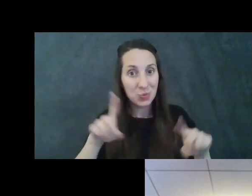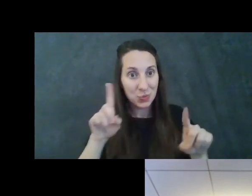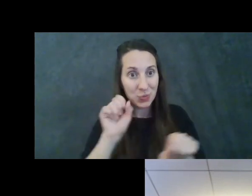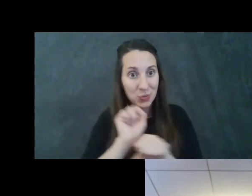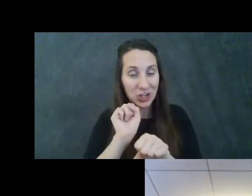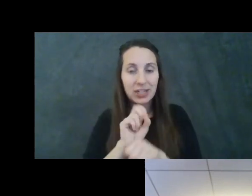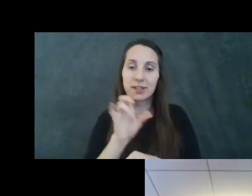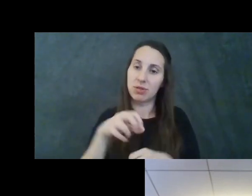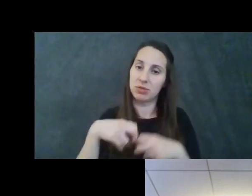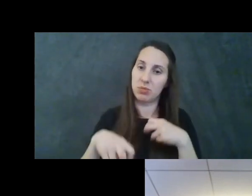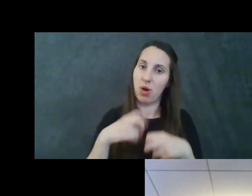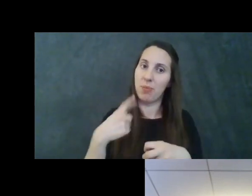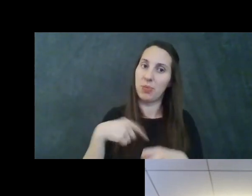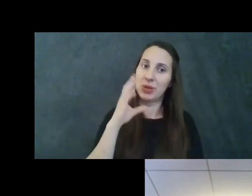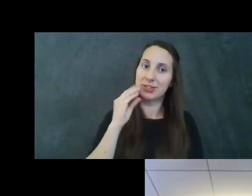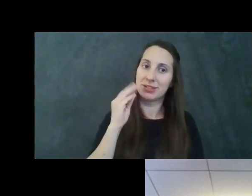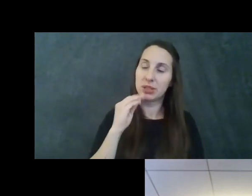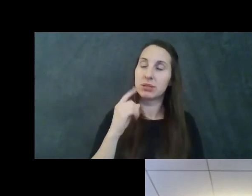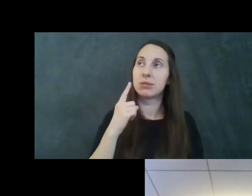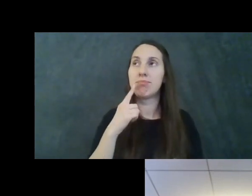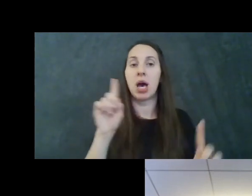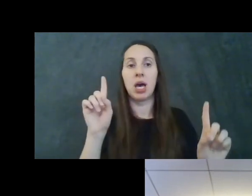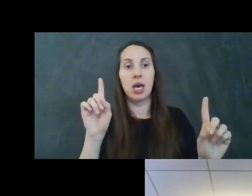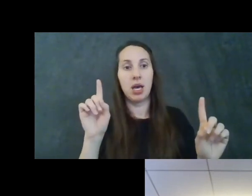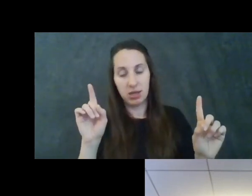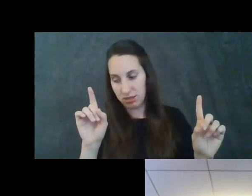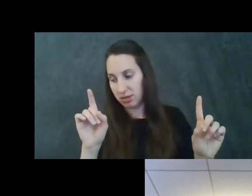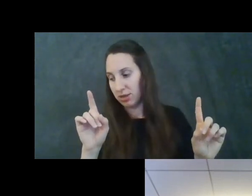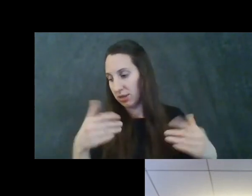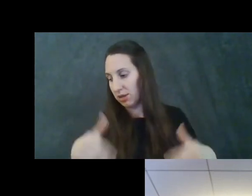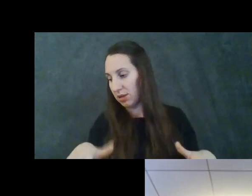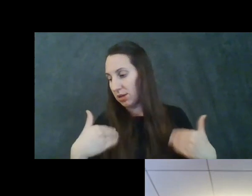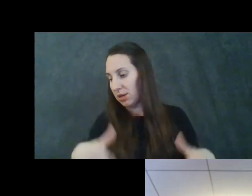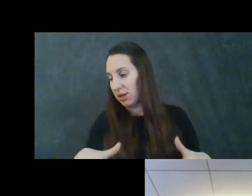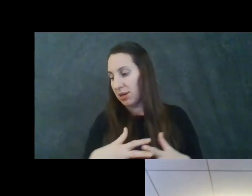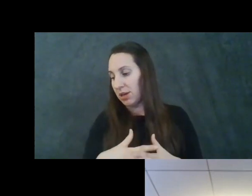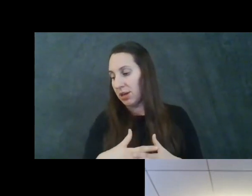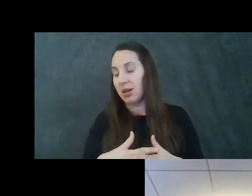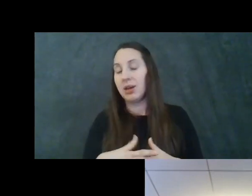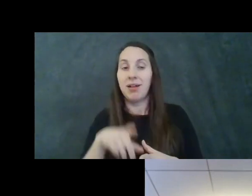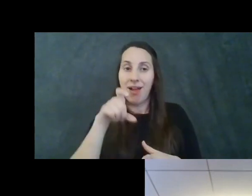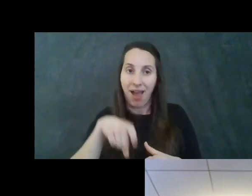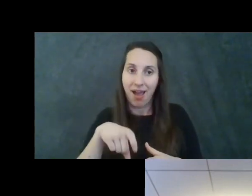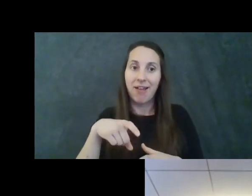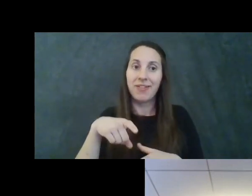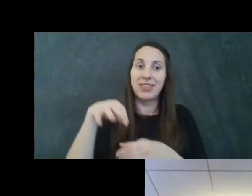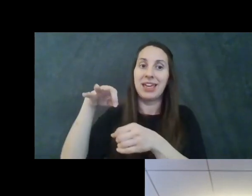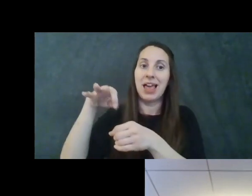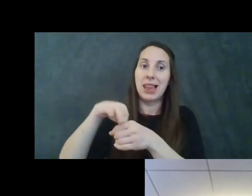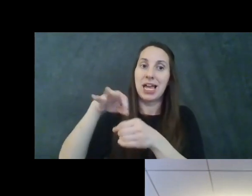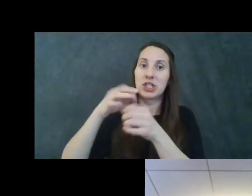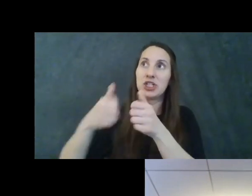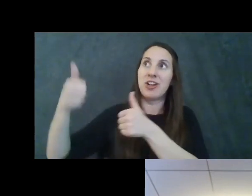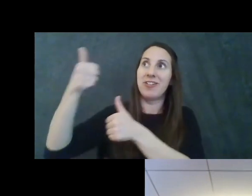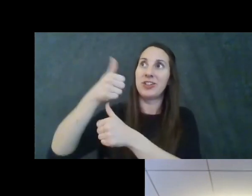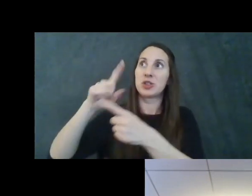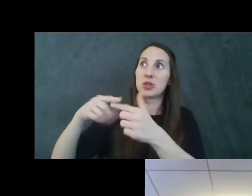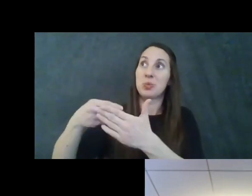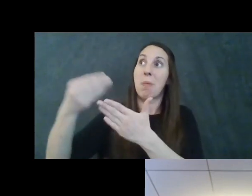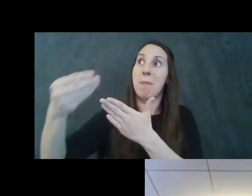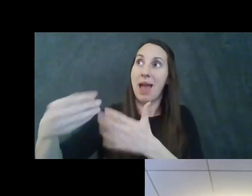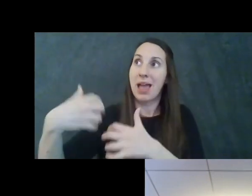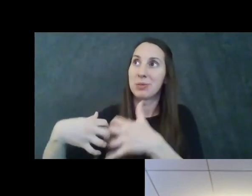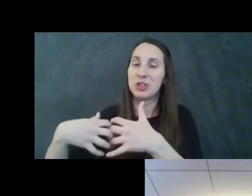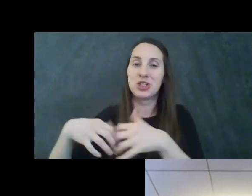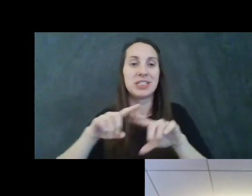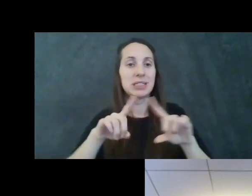experienced. We finally get the election officials to buy the machines, but then the poll workers are not trained on how to hook them up.